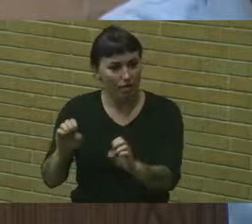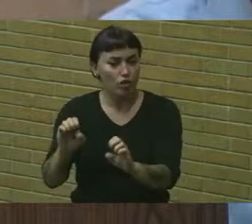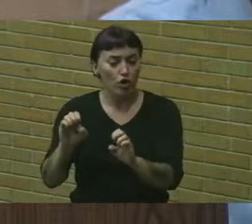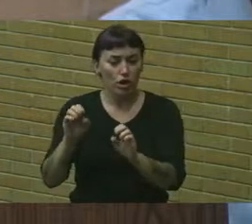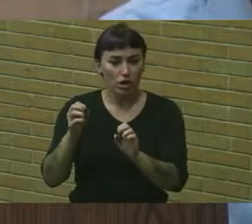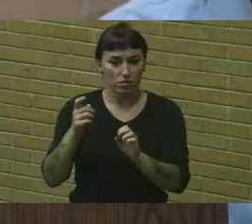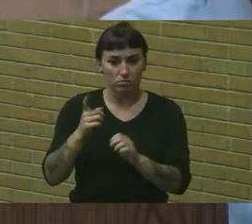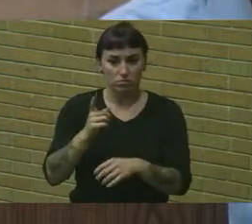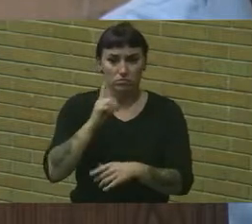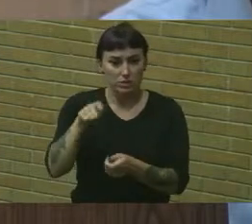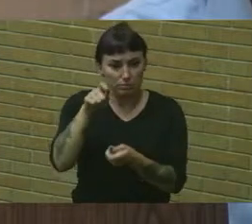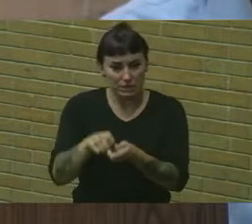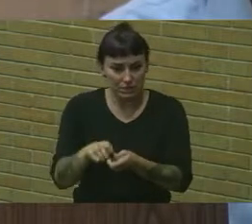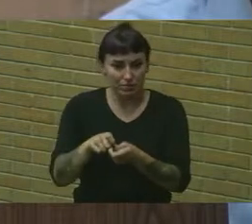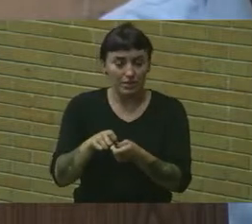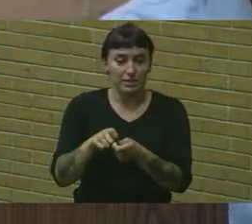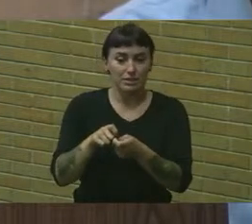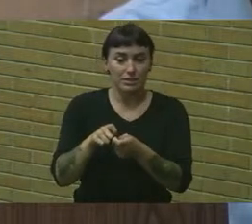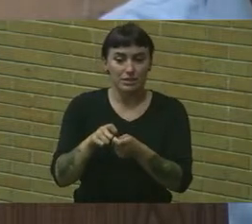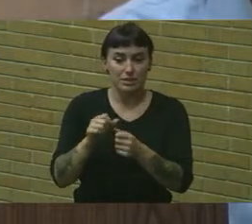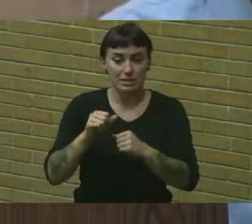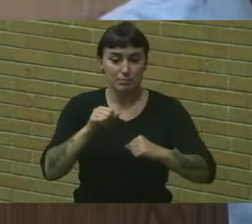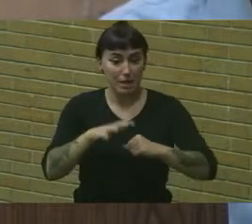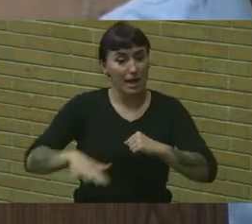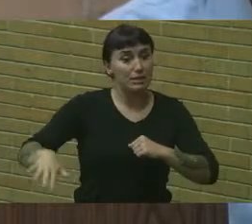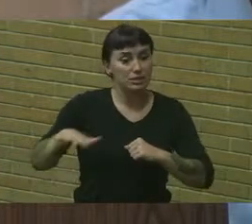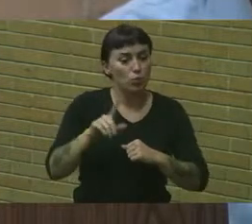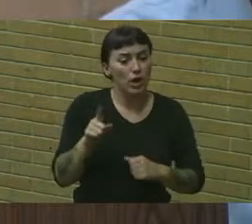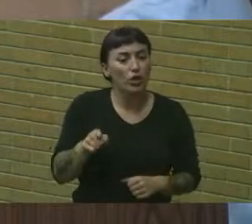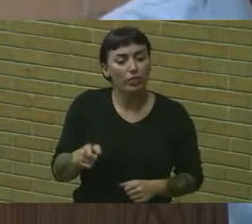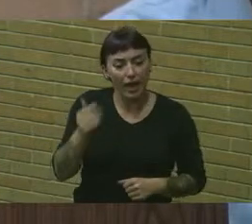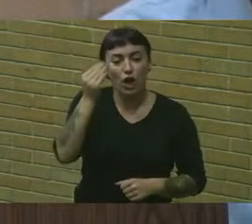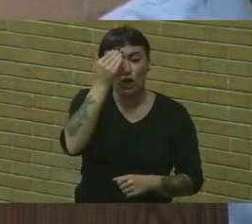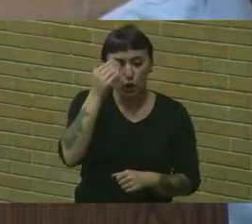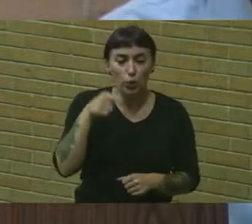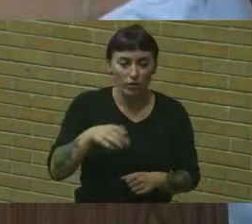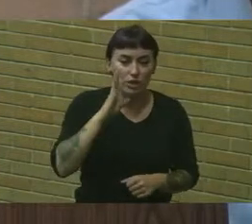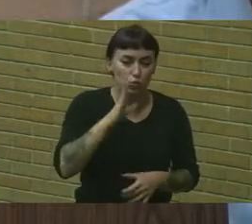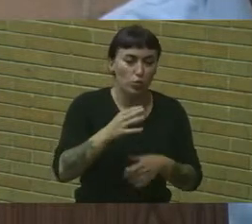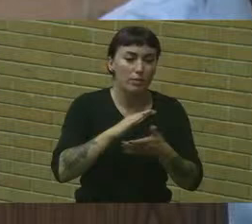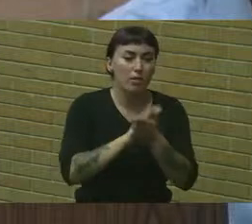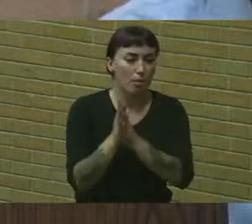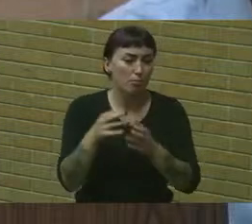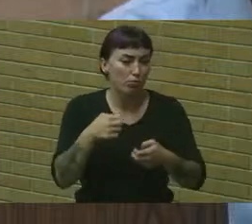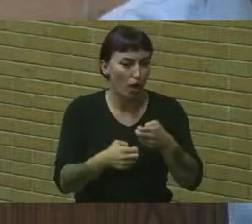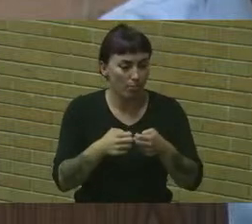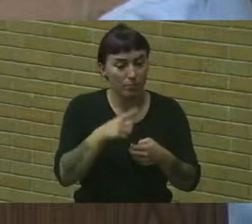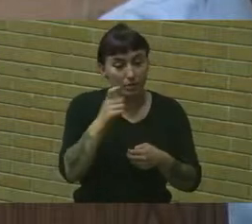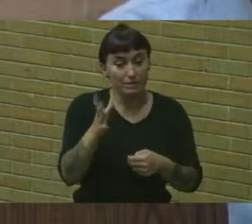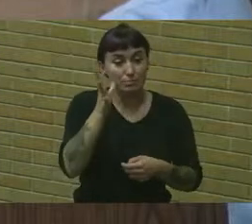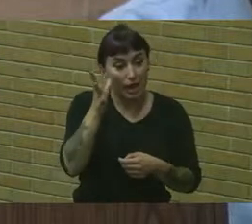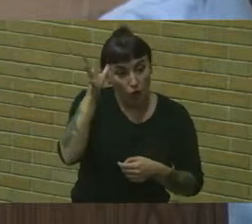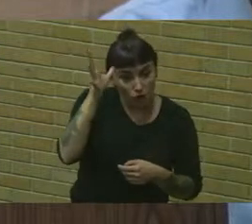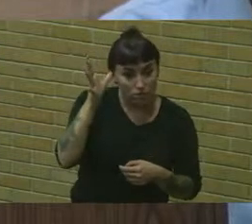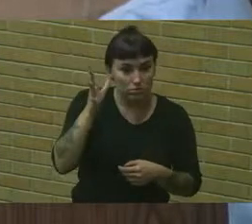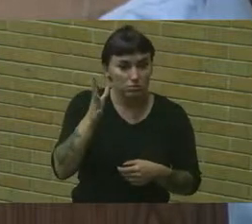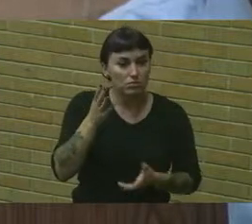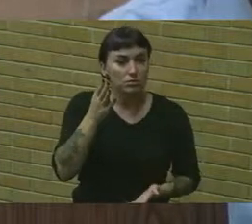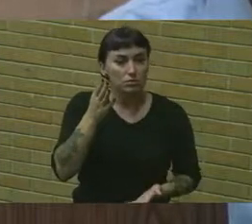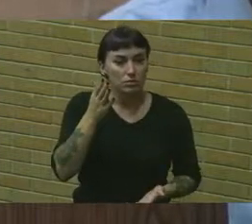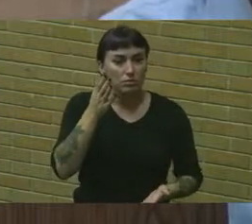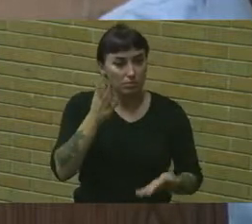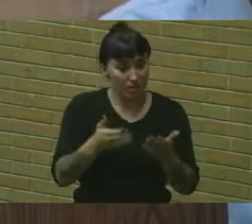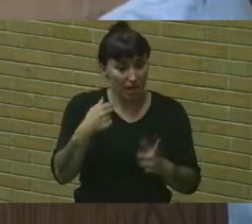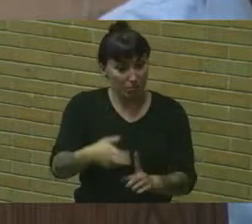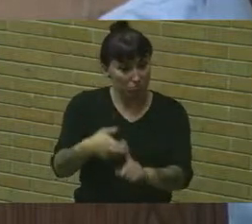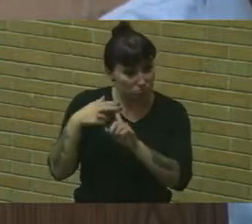and made a specific space where they knew this was going to create a problem, because parents may pull their